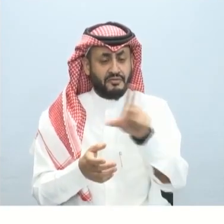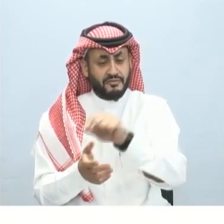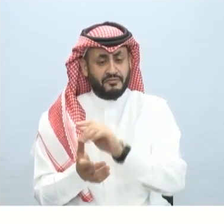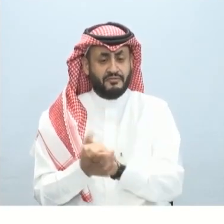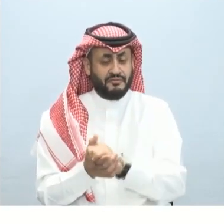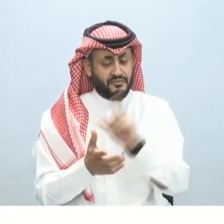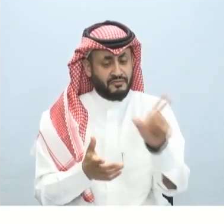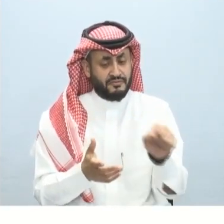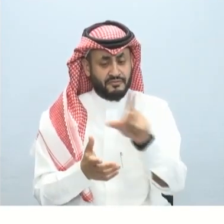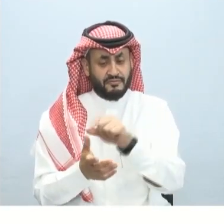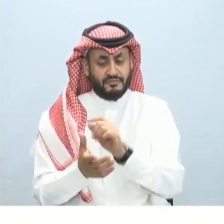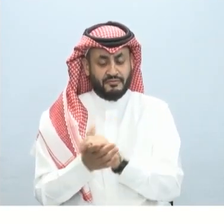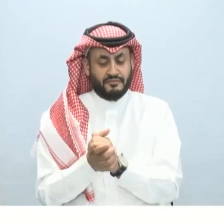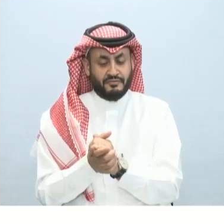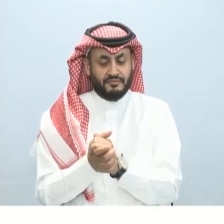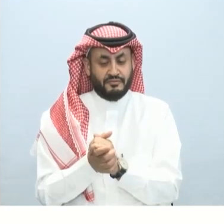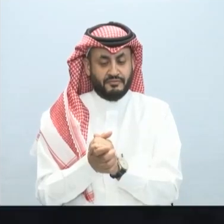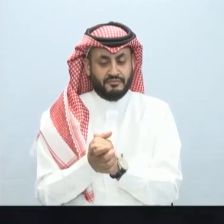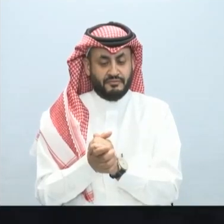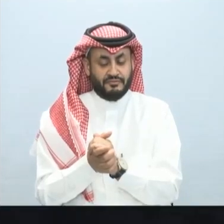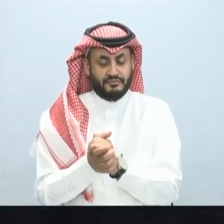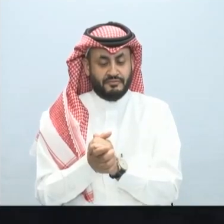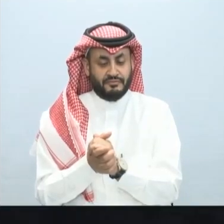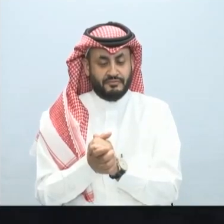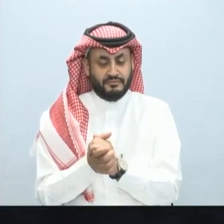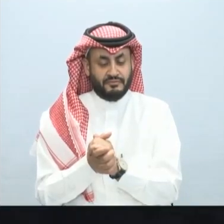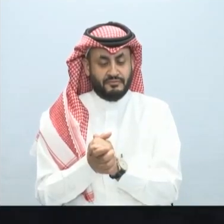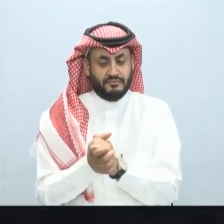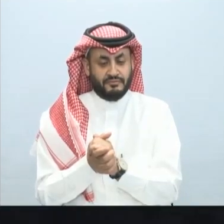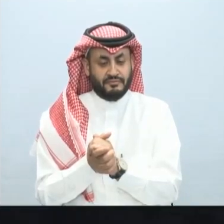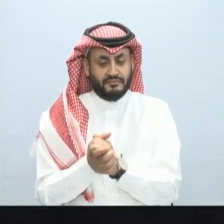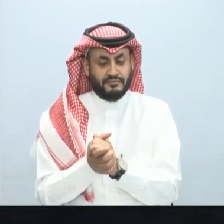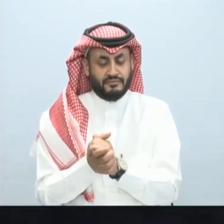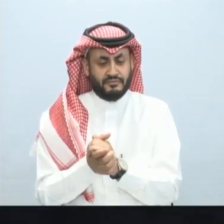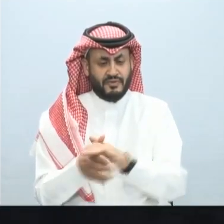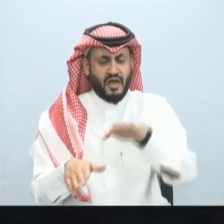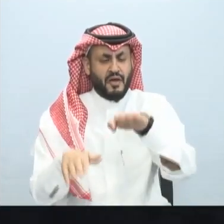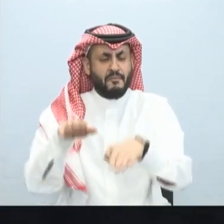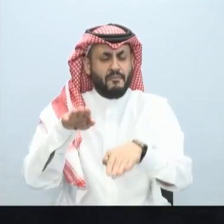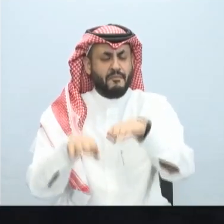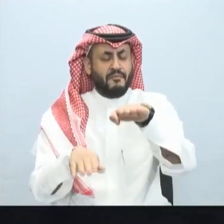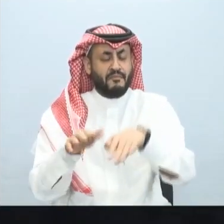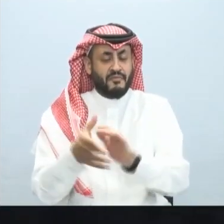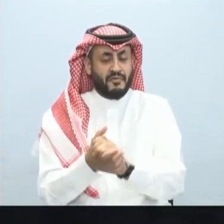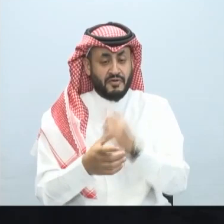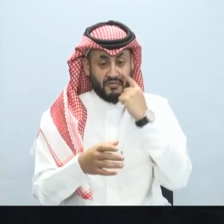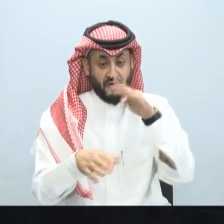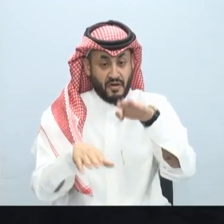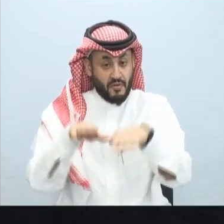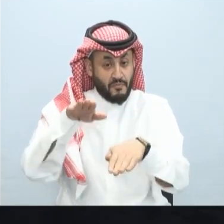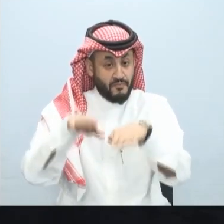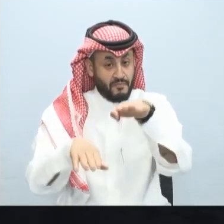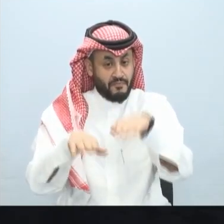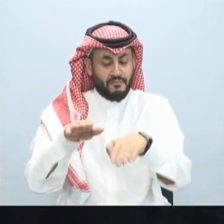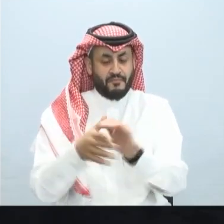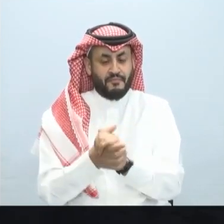as actions. Now, there is a type of comparing that we are talking